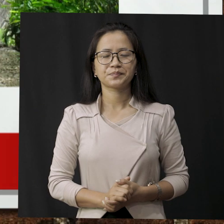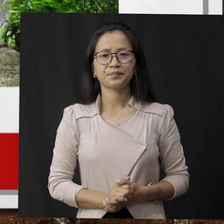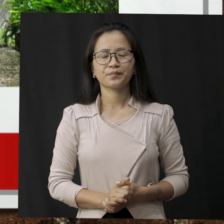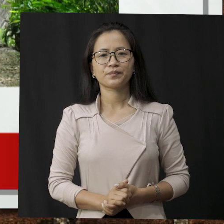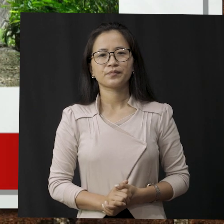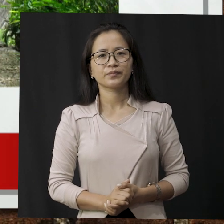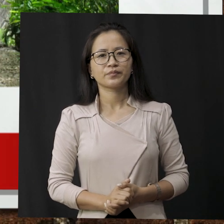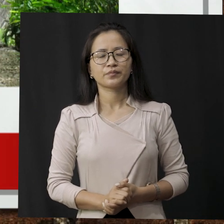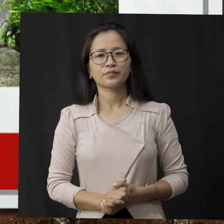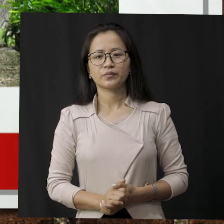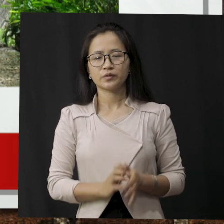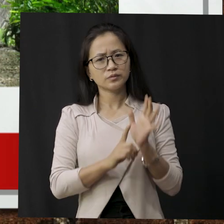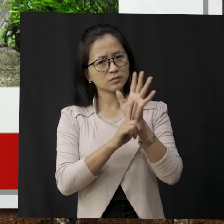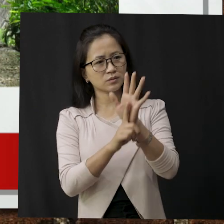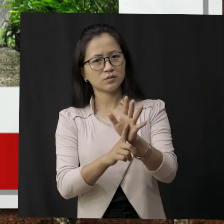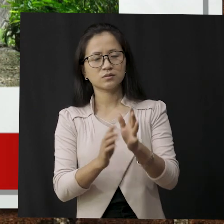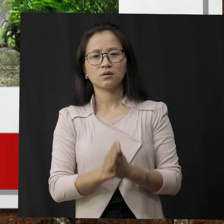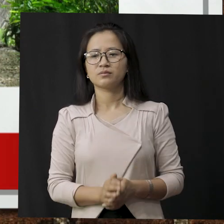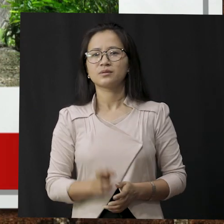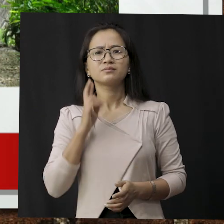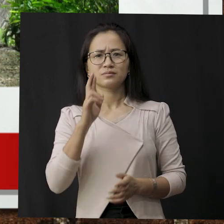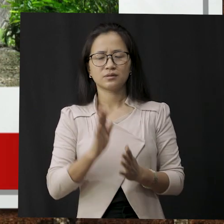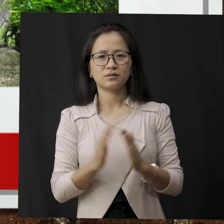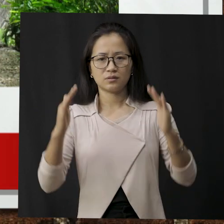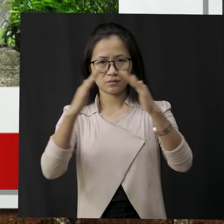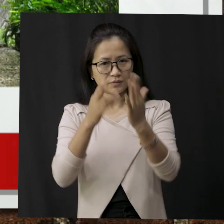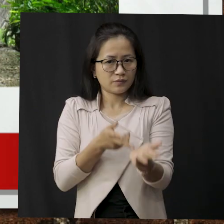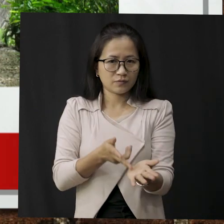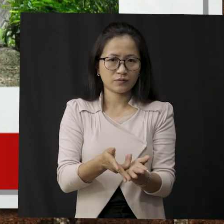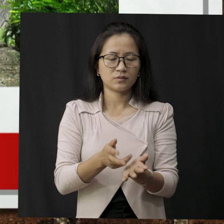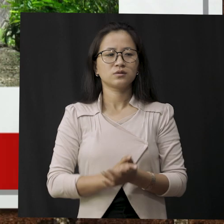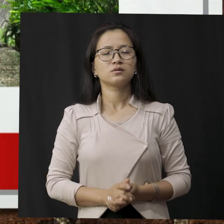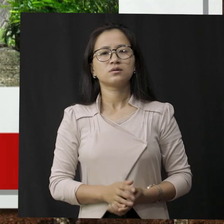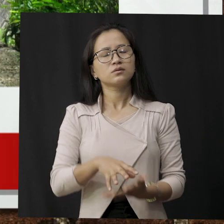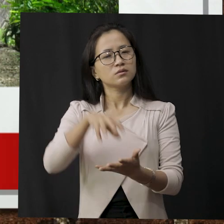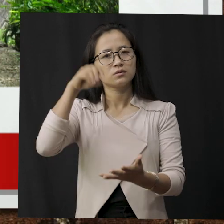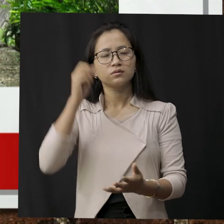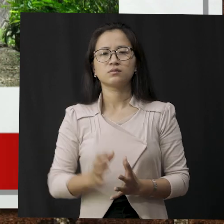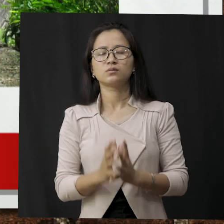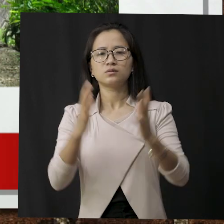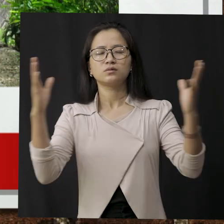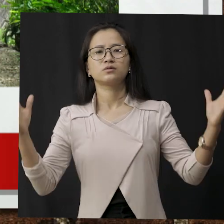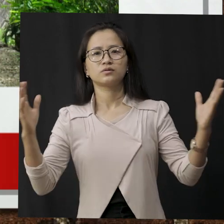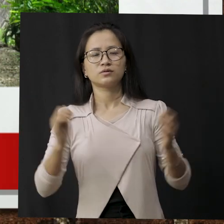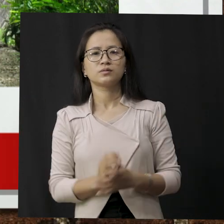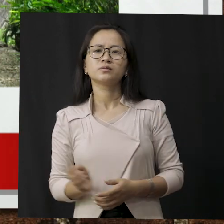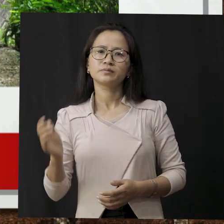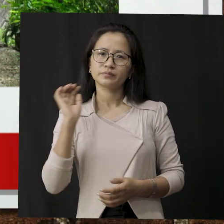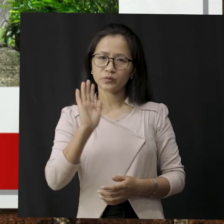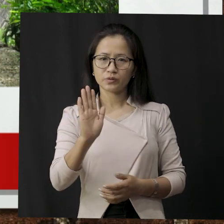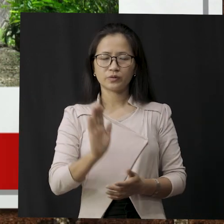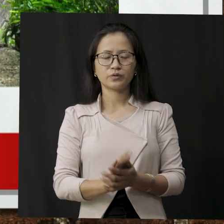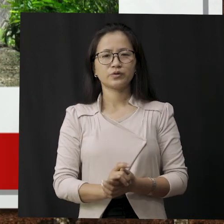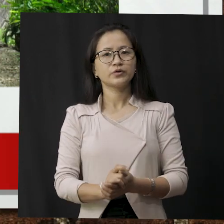and she'll be showing her house and her village. And we are going to learn a lot from your friend.